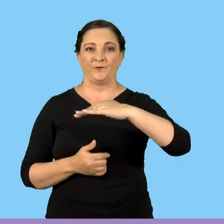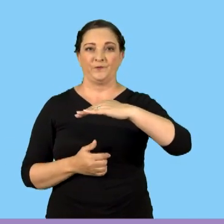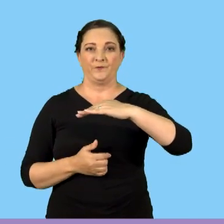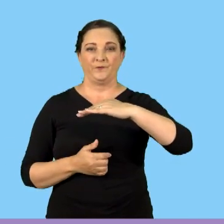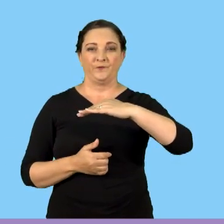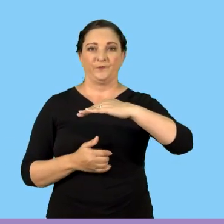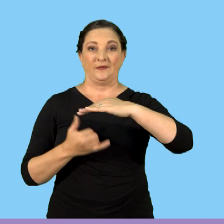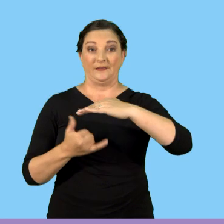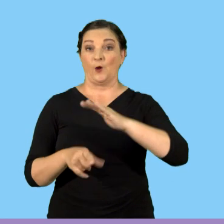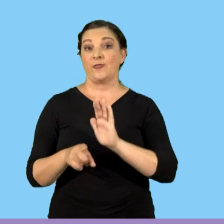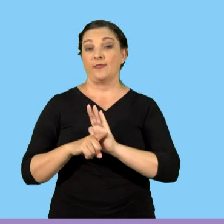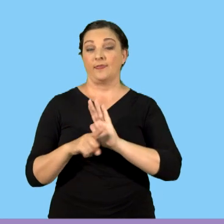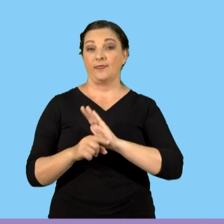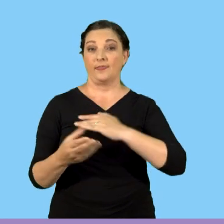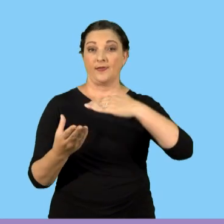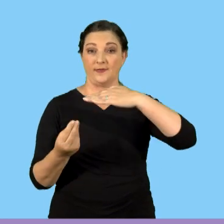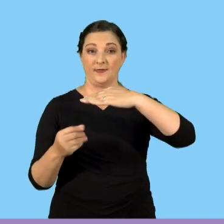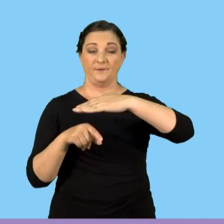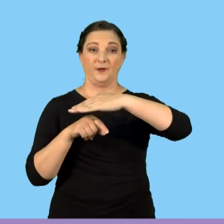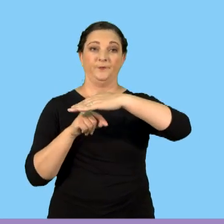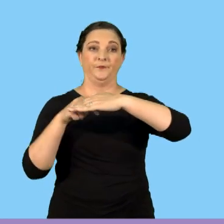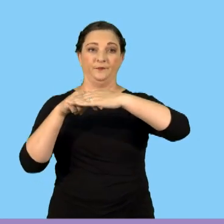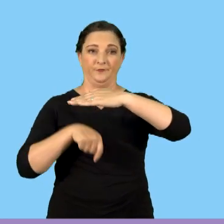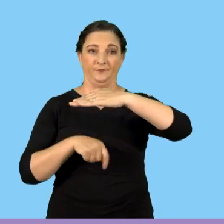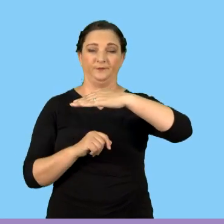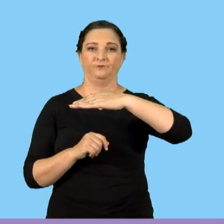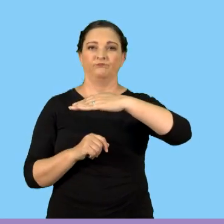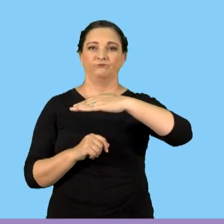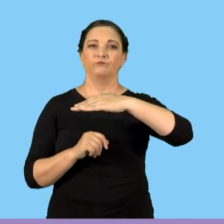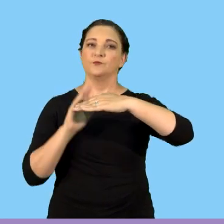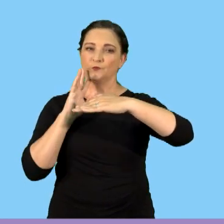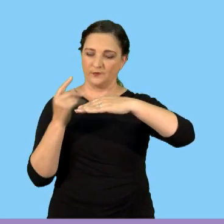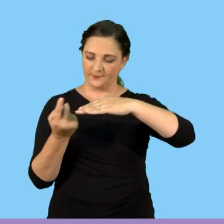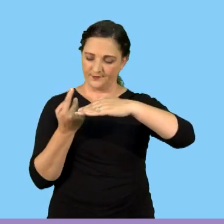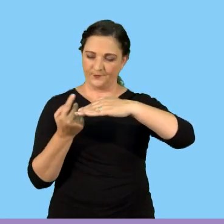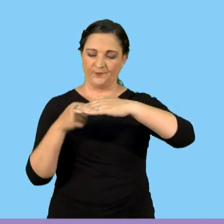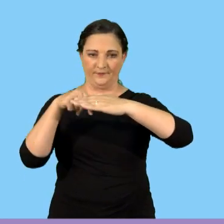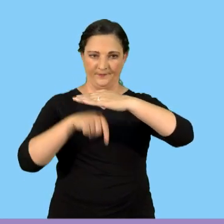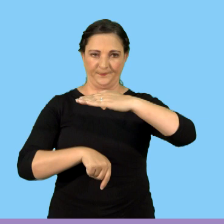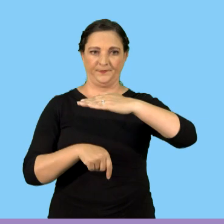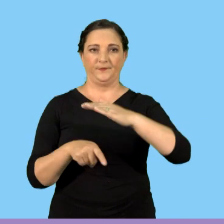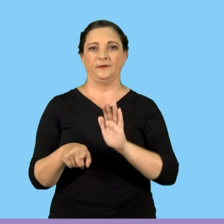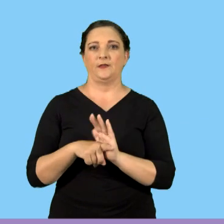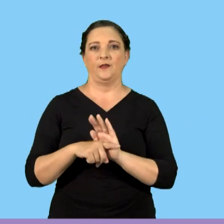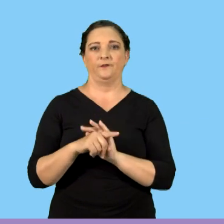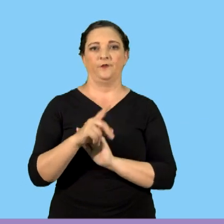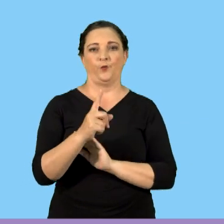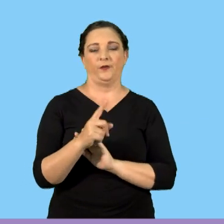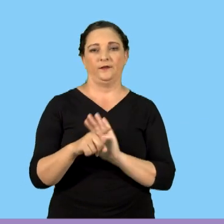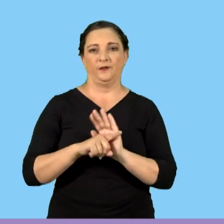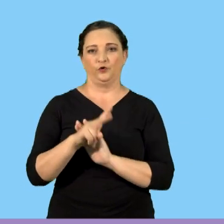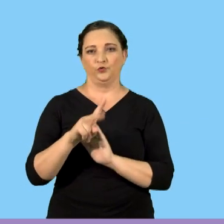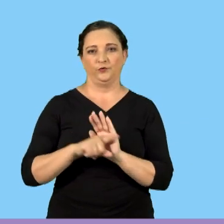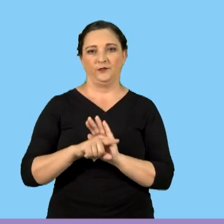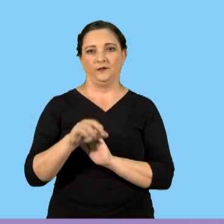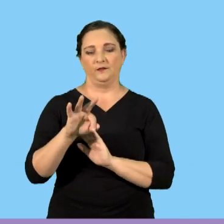And also going down, we are working with our negative numbers. So we are going to fill those out as well. And that